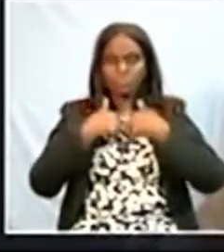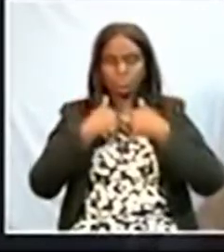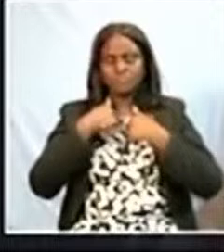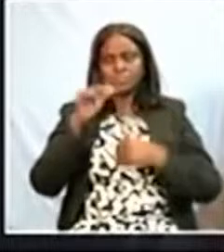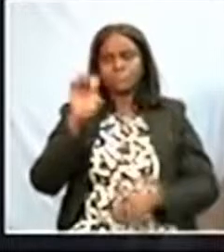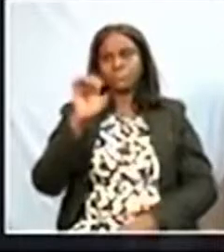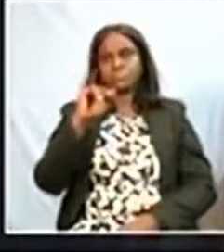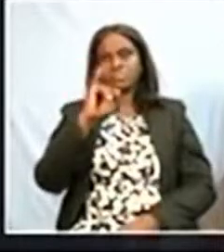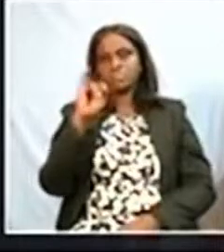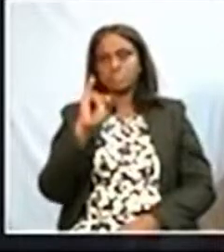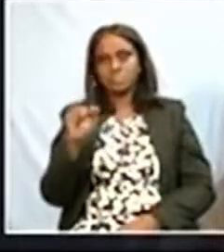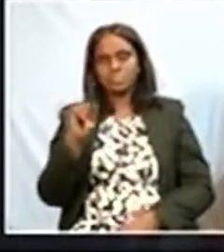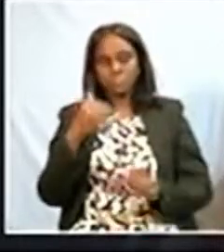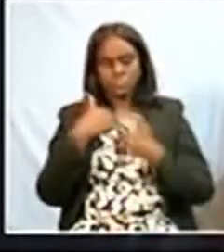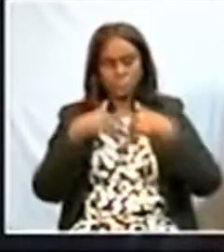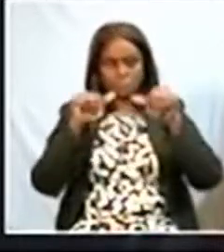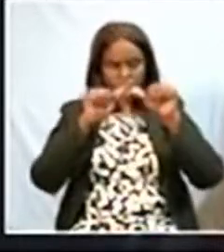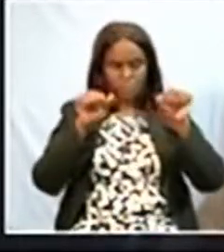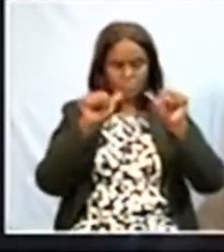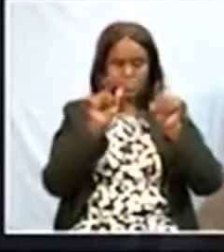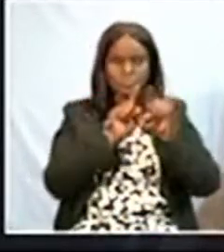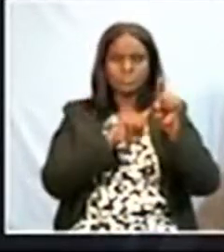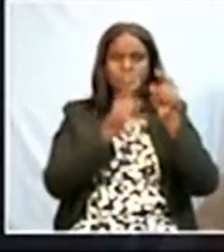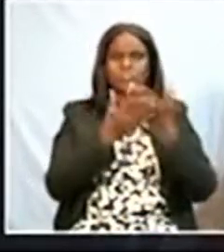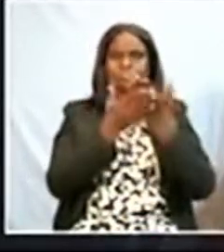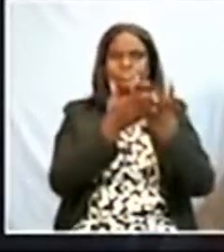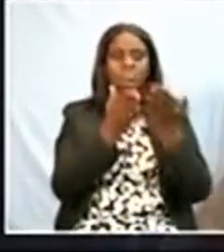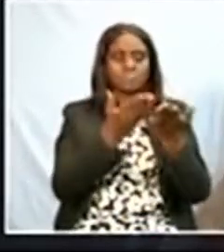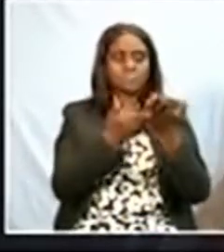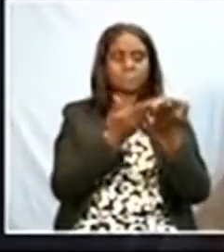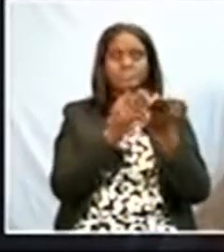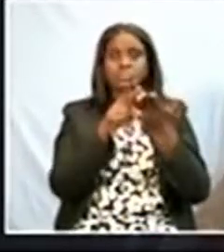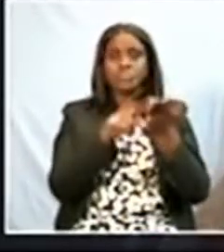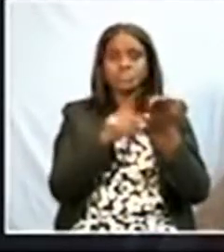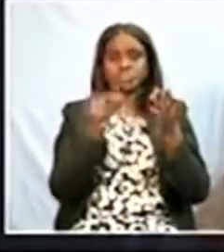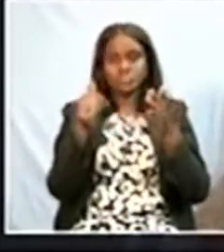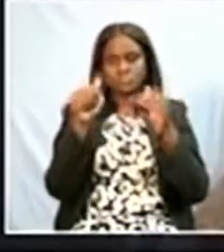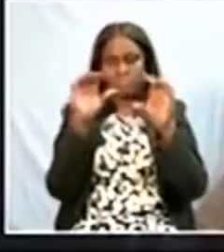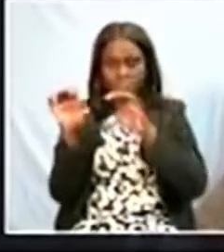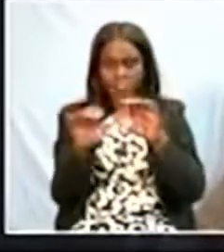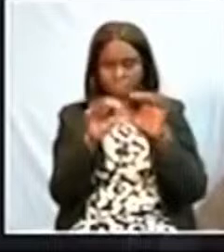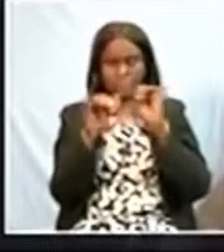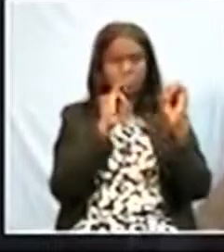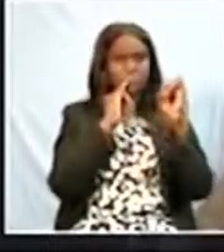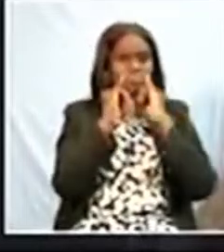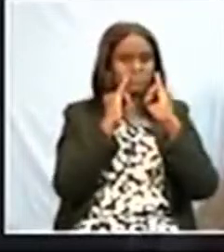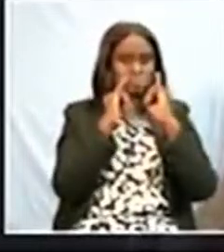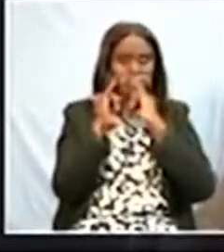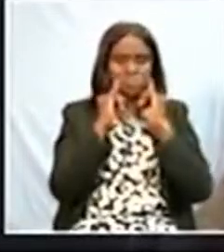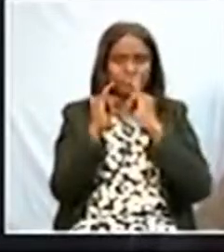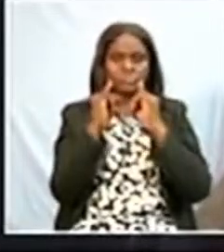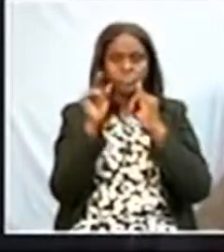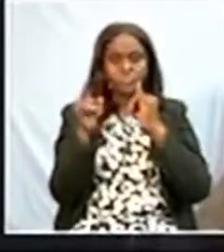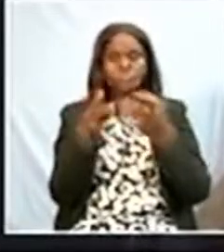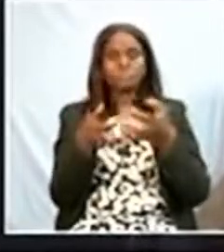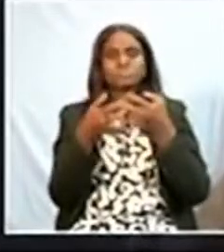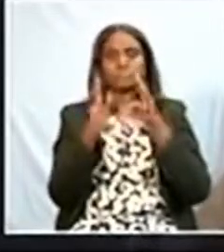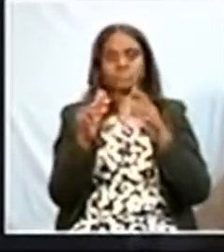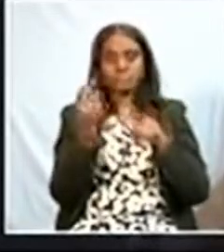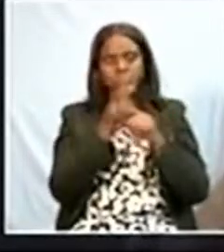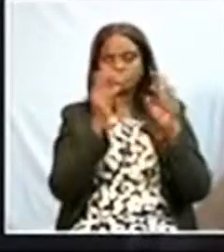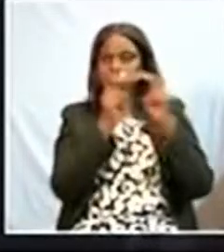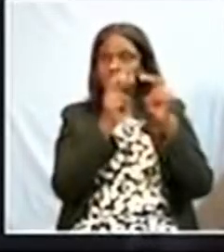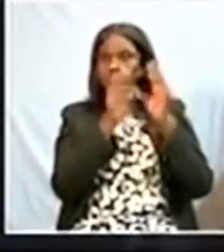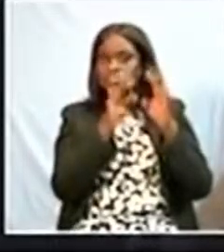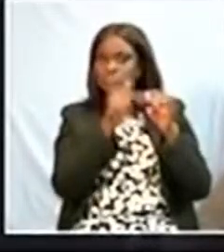EIZ carry out assessment and we present a report. They did interview the engineers from the